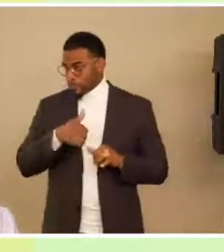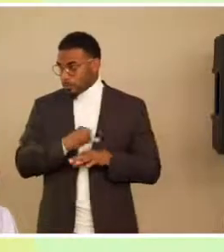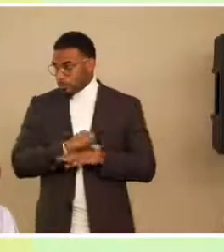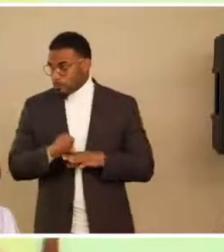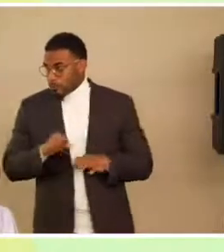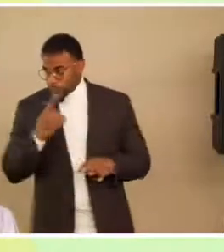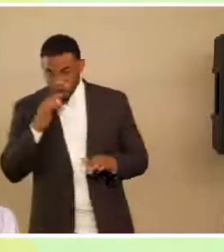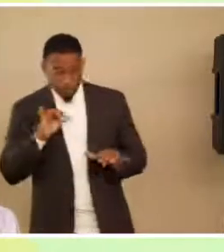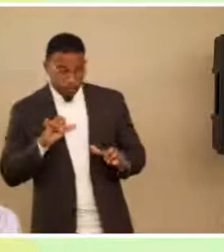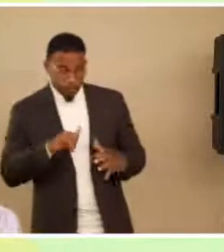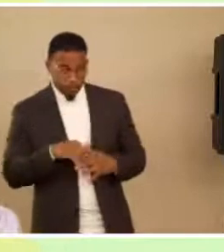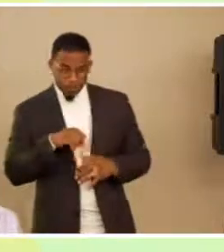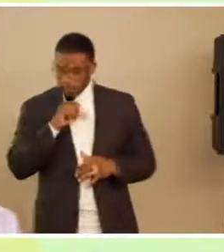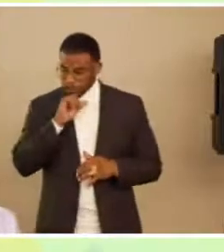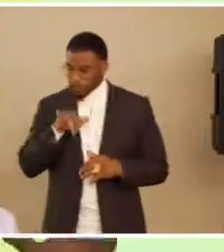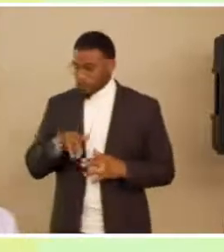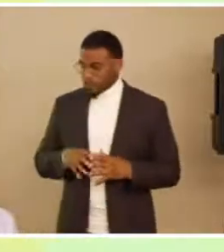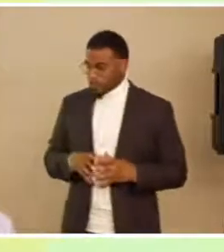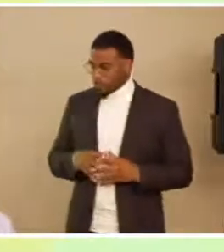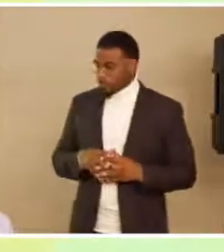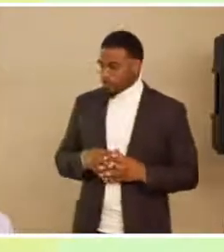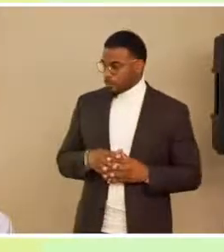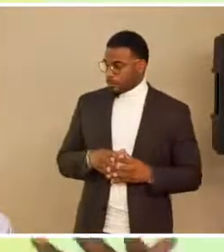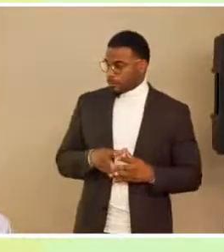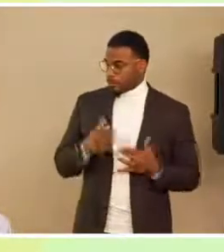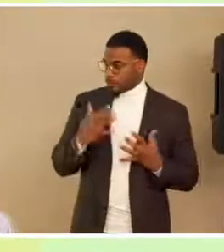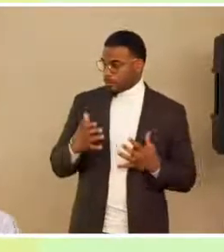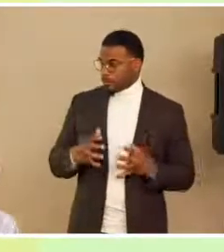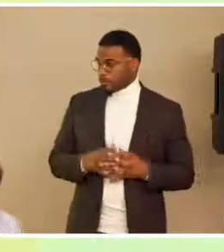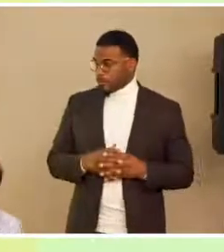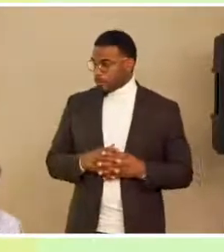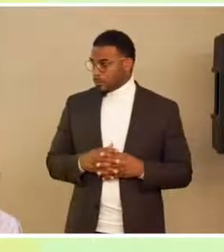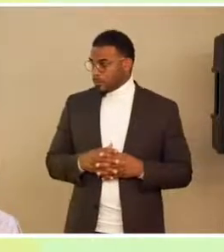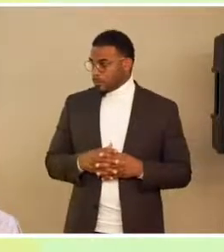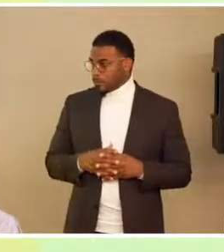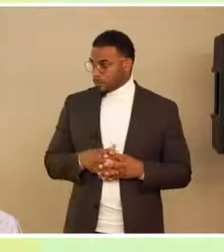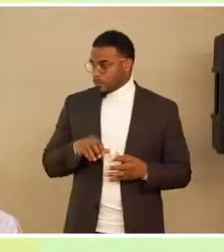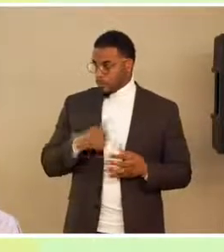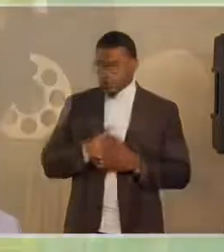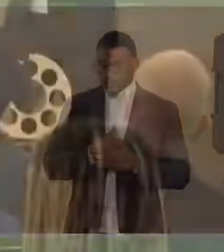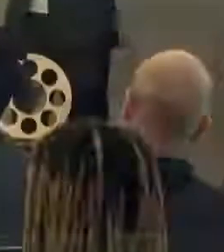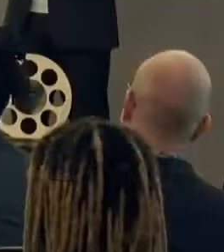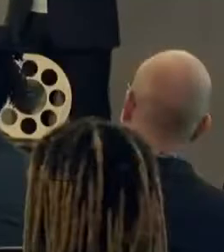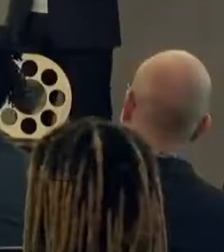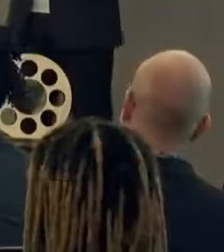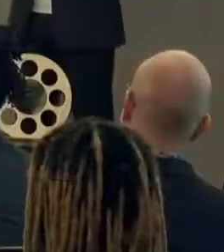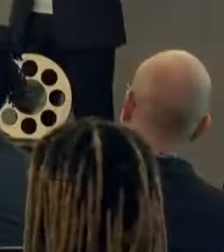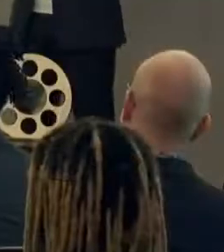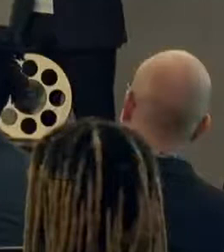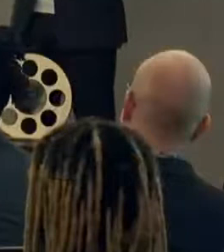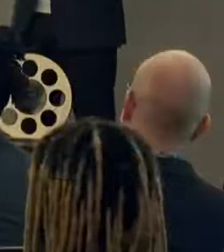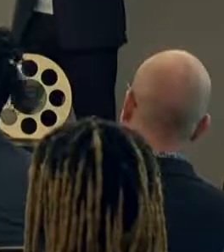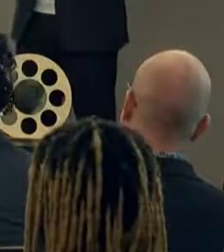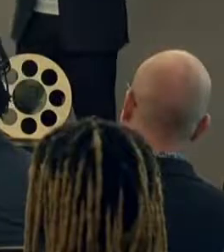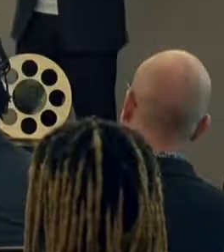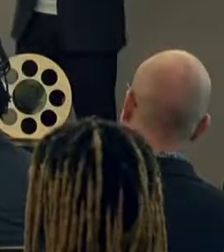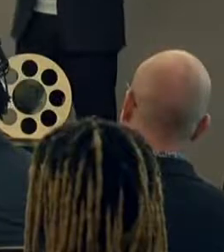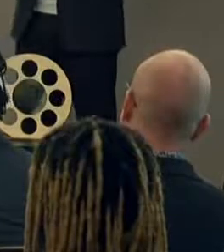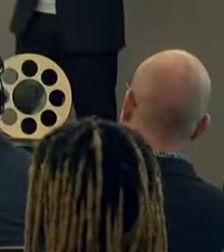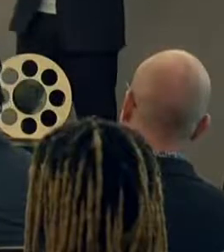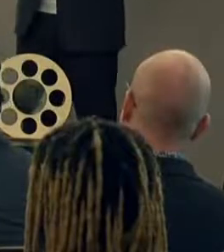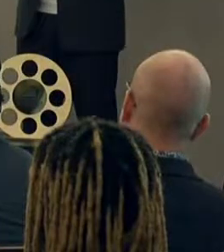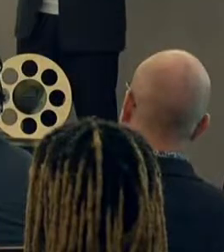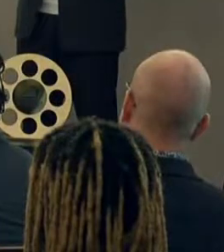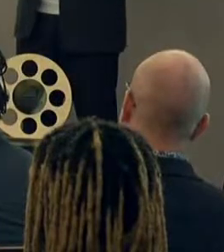behind the scenes. I'd love to. And thank you so much, Fadi. I'd love to. And I have to say that I'm really sorry not to have